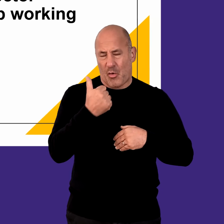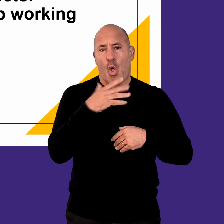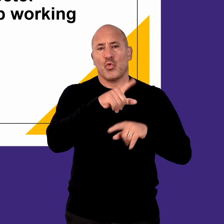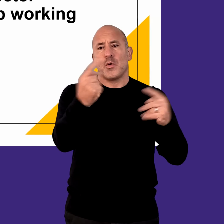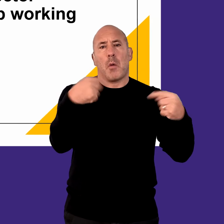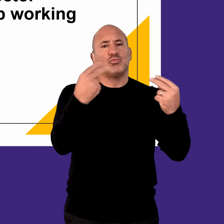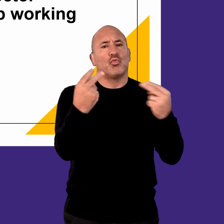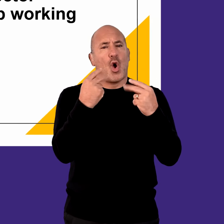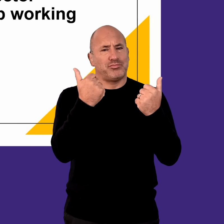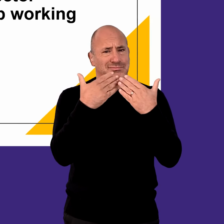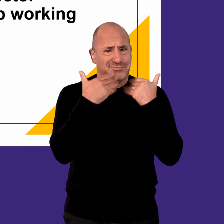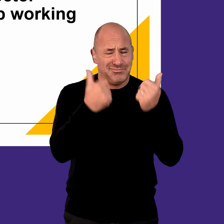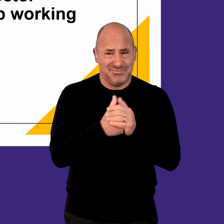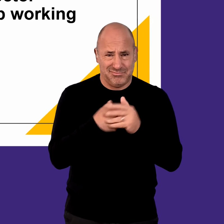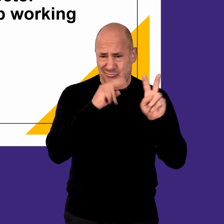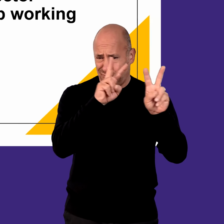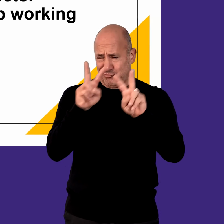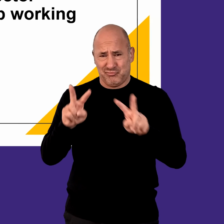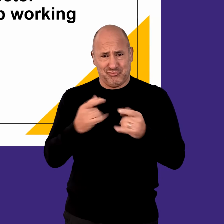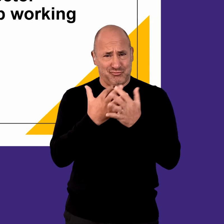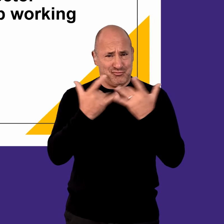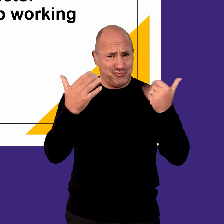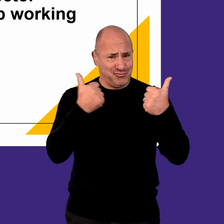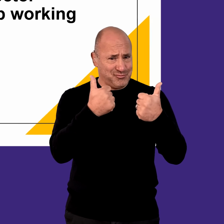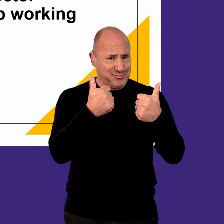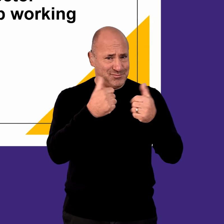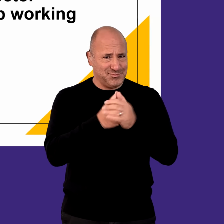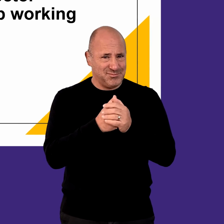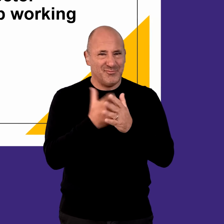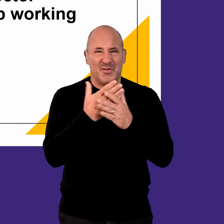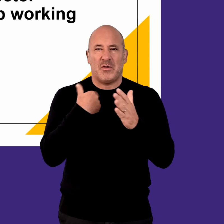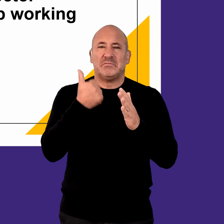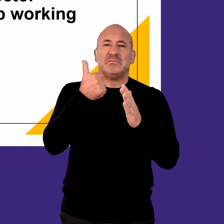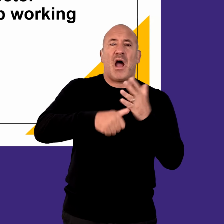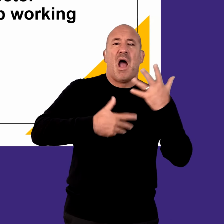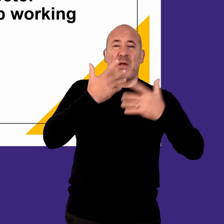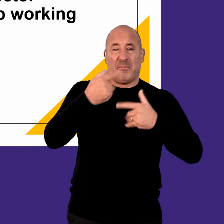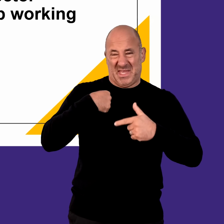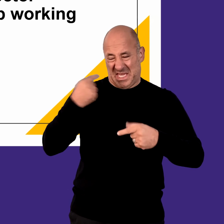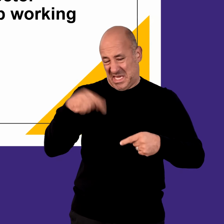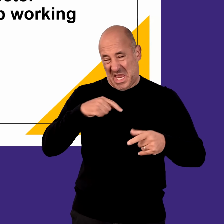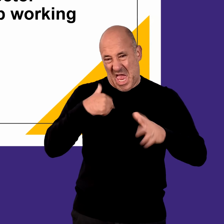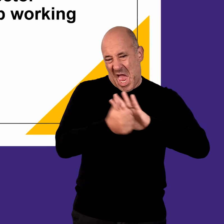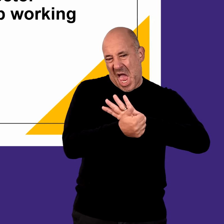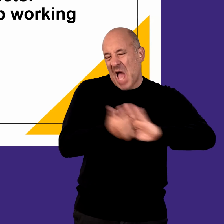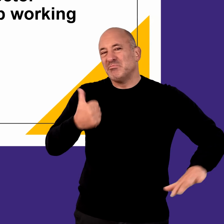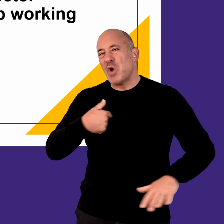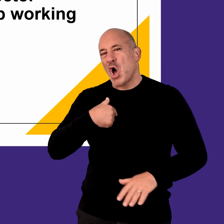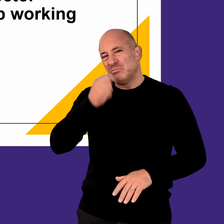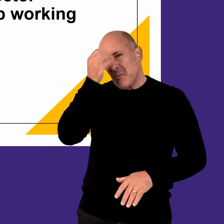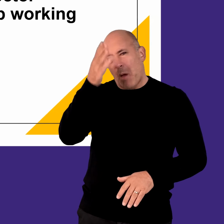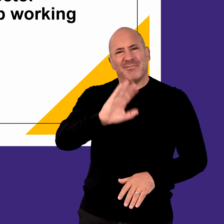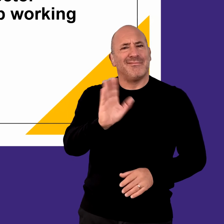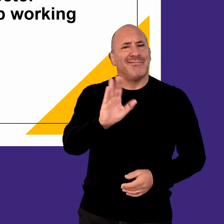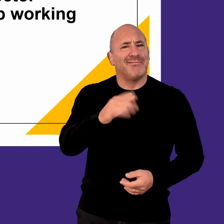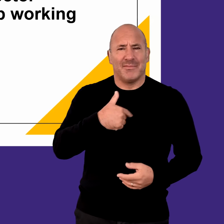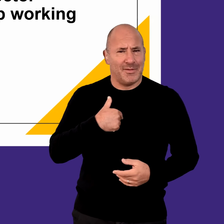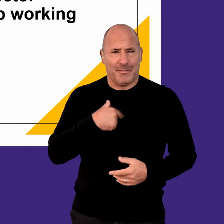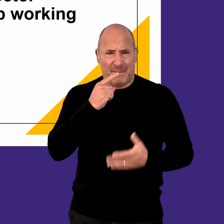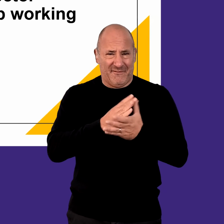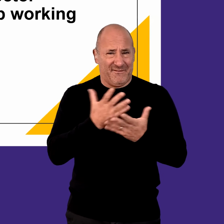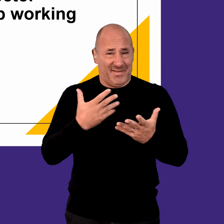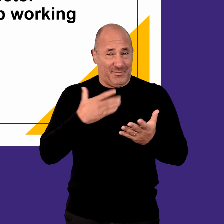see so many faces. I guess I just wanted to start by saying I'm not here as an expert. I firmly believe that we're all just making this